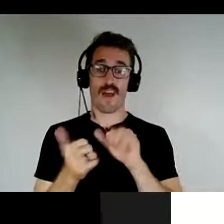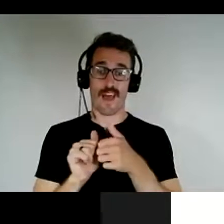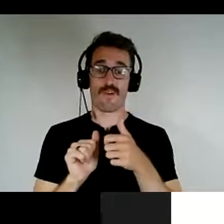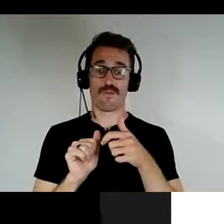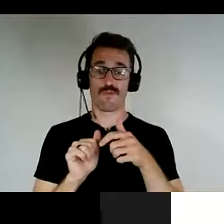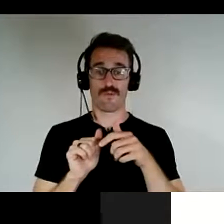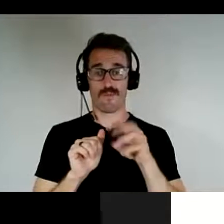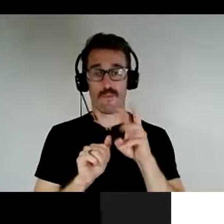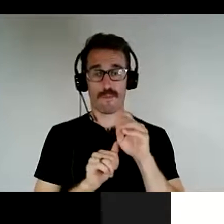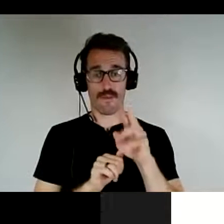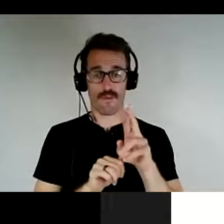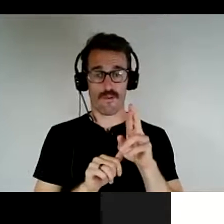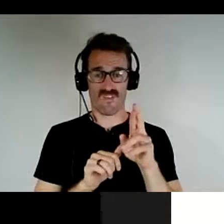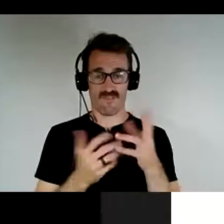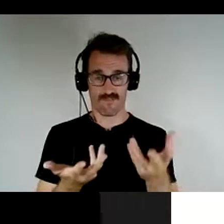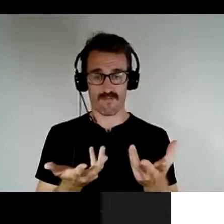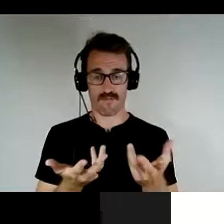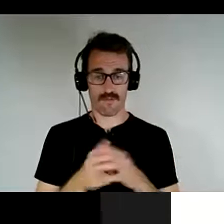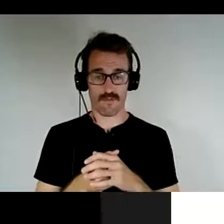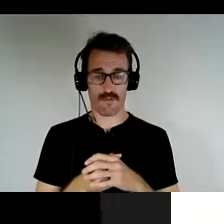The first question. Yeah.